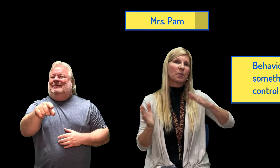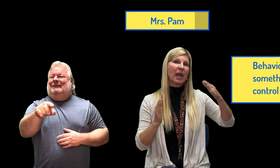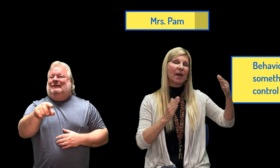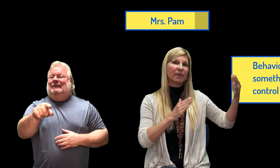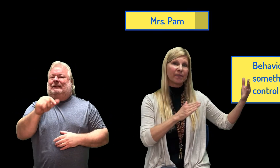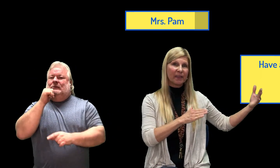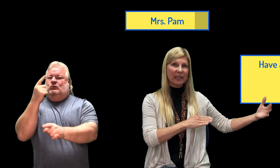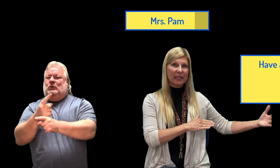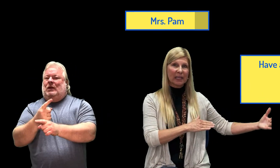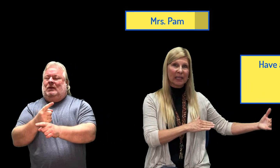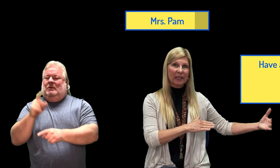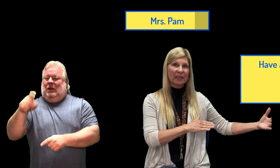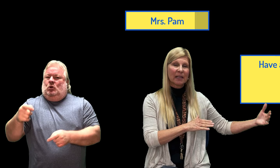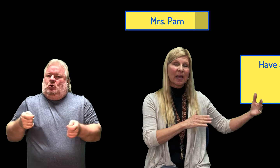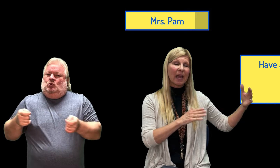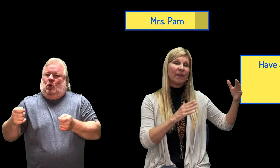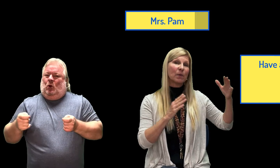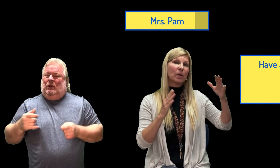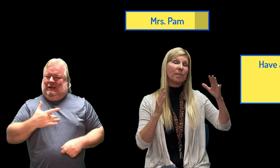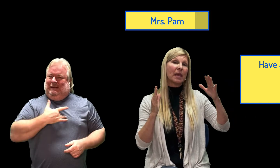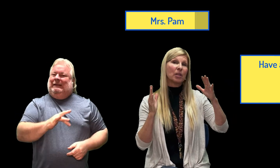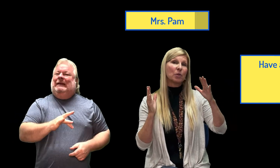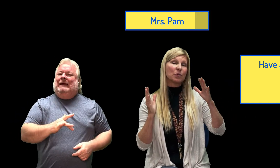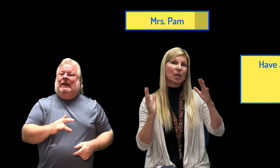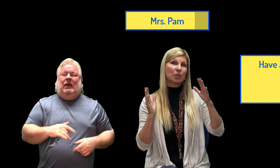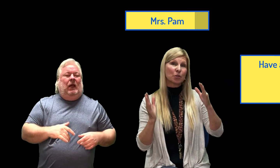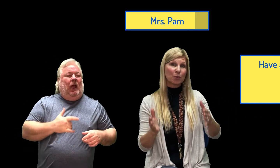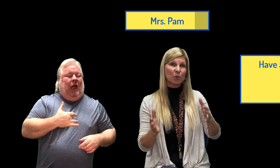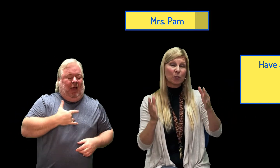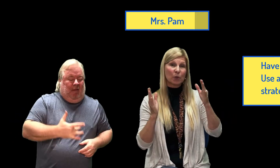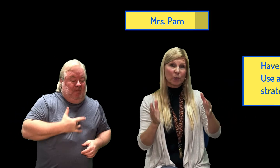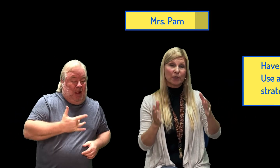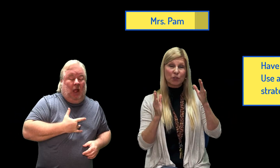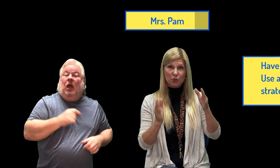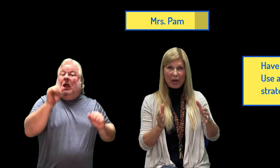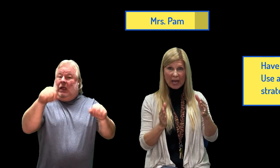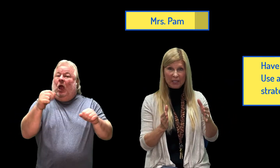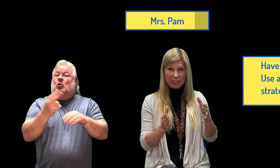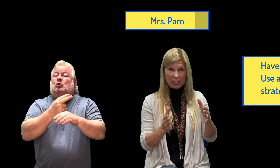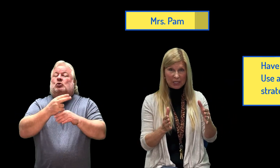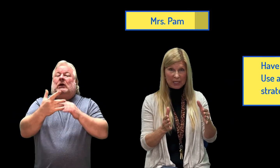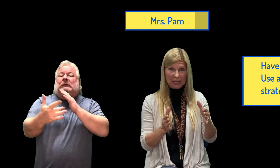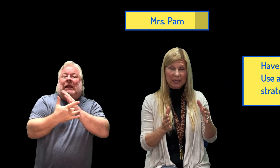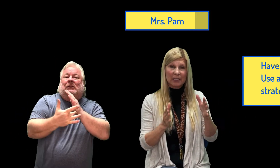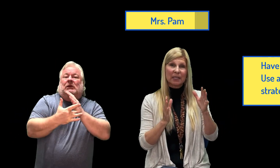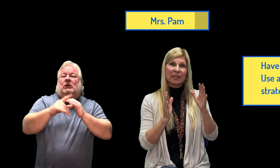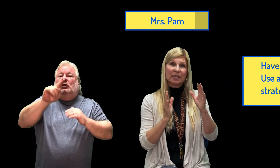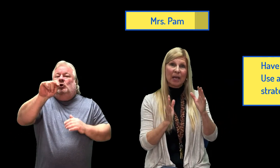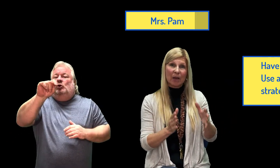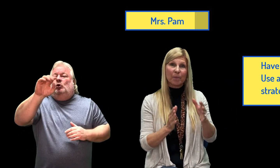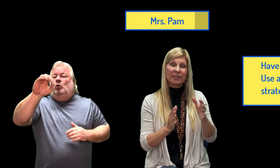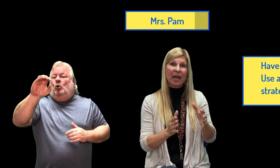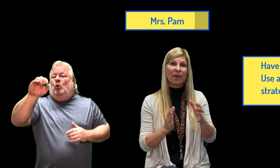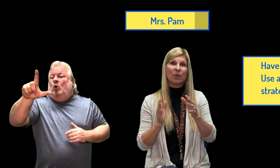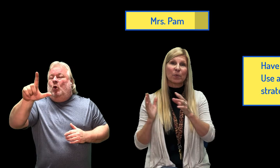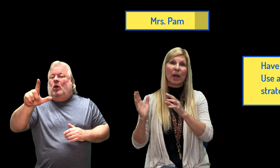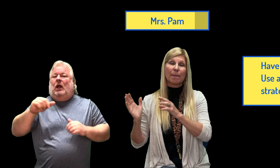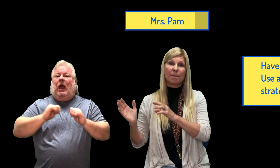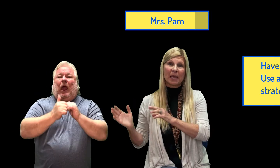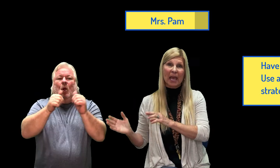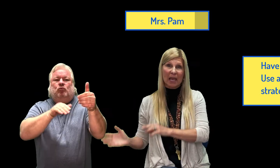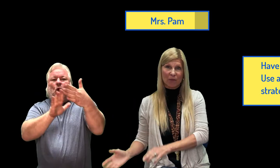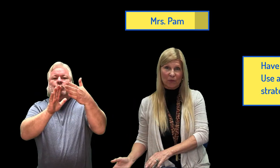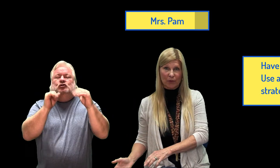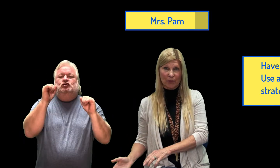do is we have a feeling and then we may use a tool or a strategy to help us have the